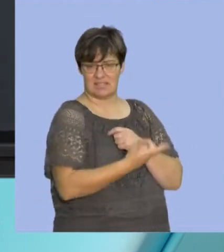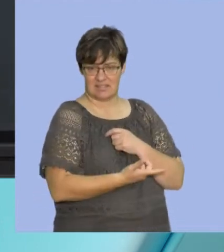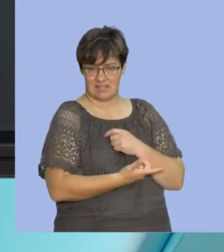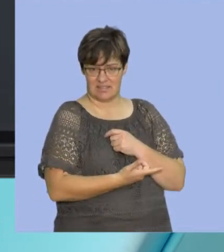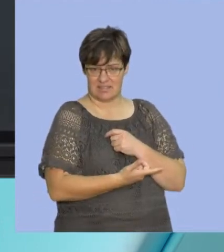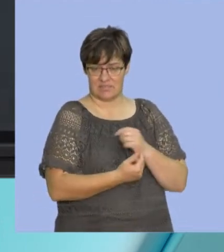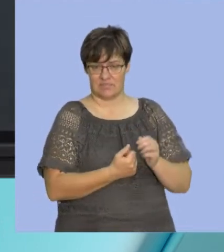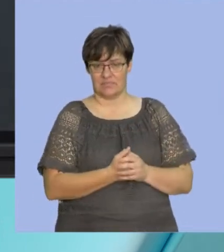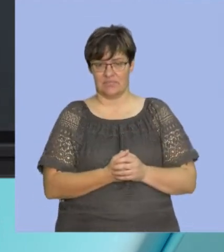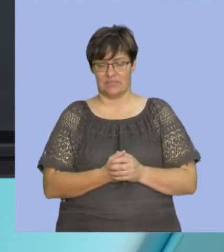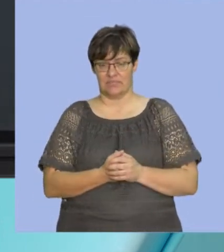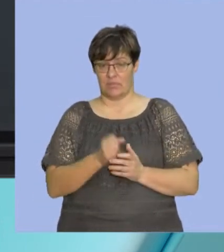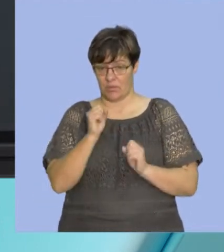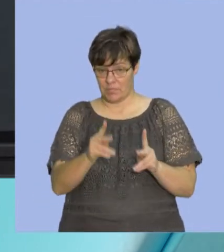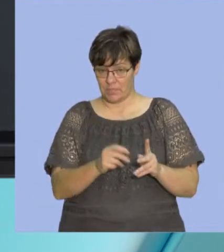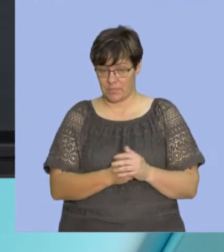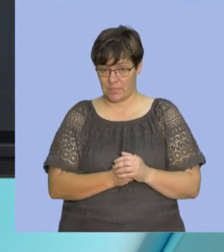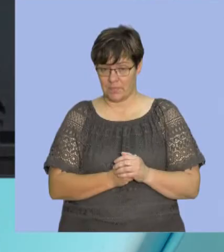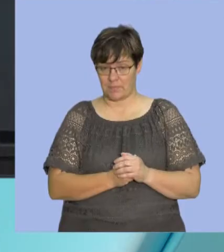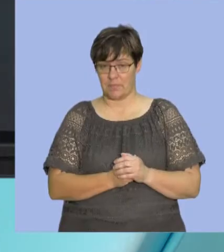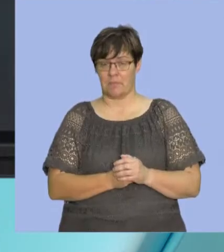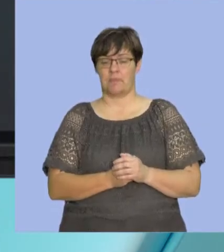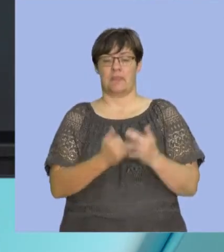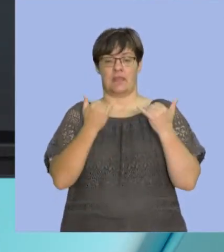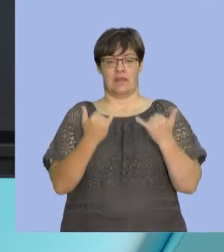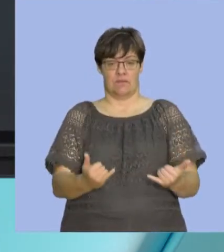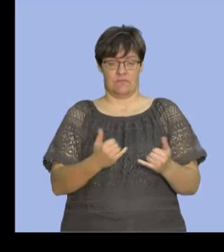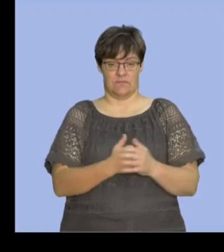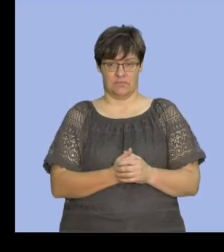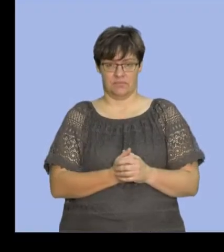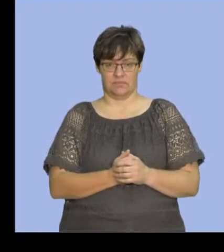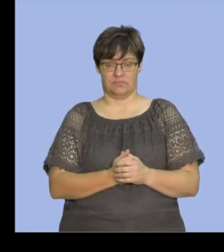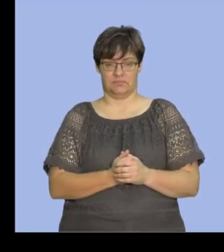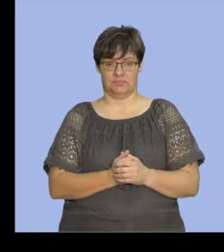your creditors. Got that? Brilliant. Now,